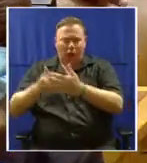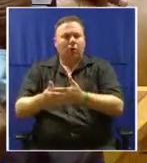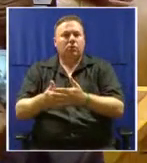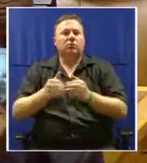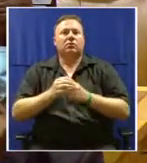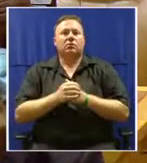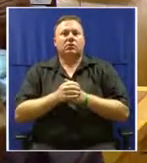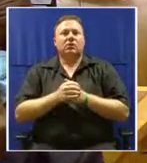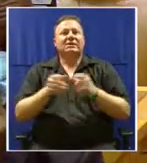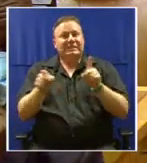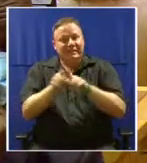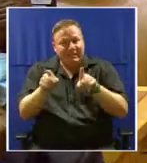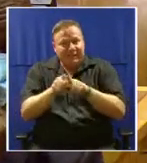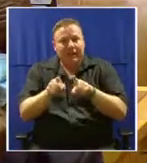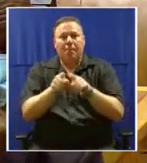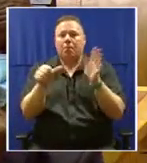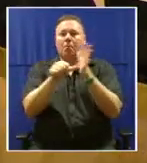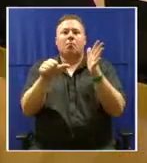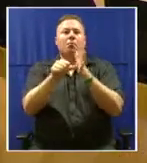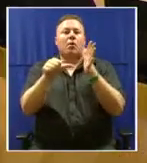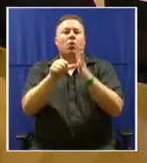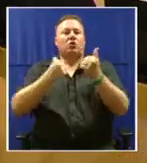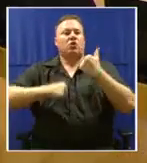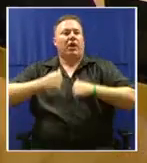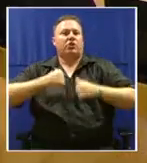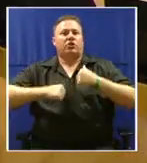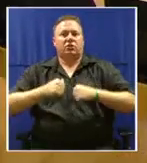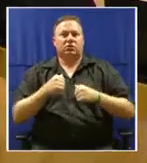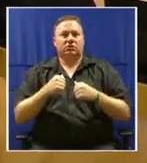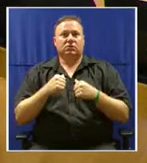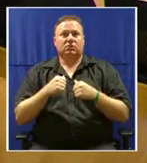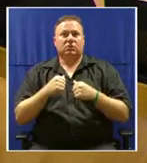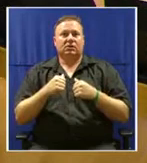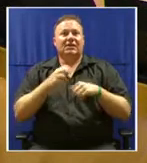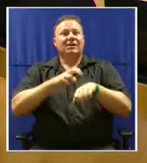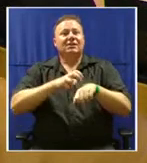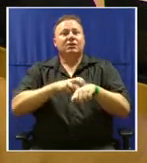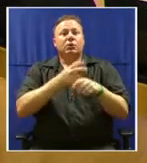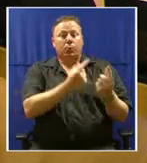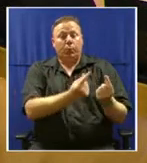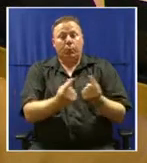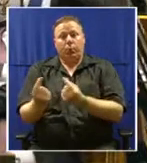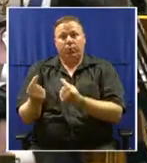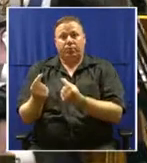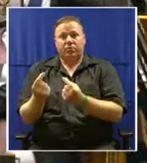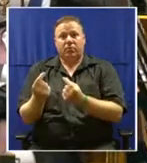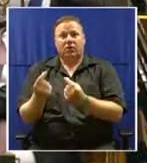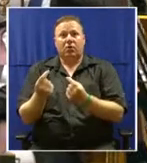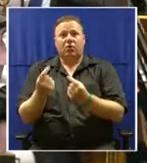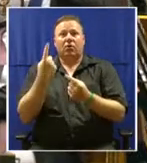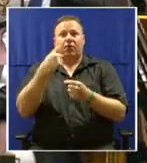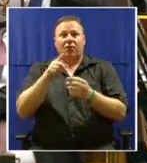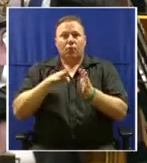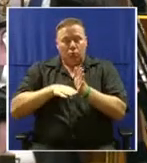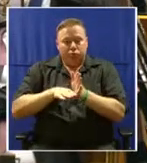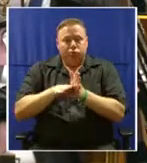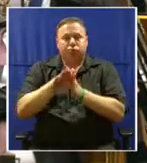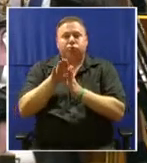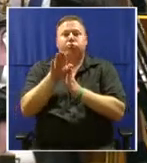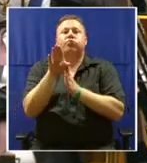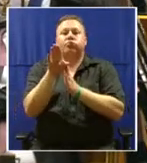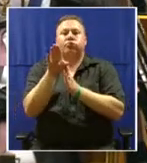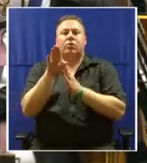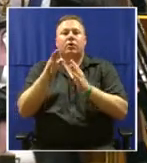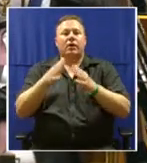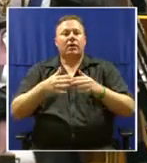and also the priority actions that we need to take to restore growth and to create